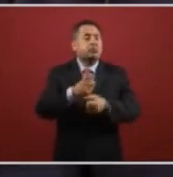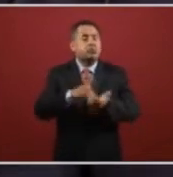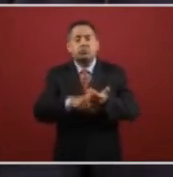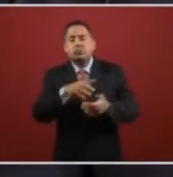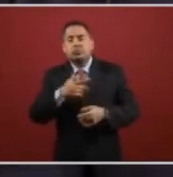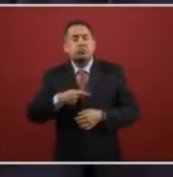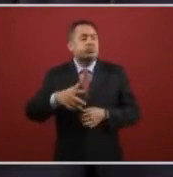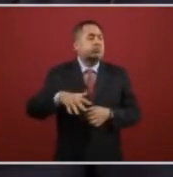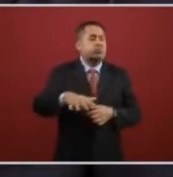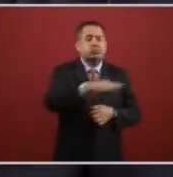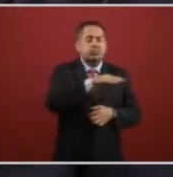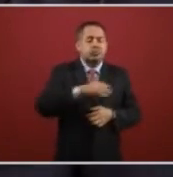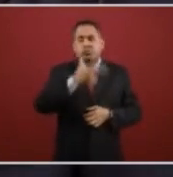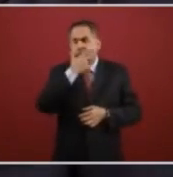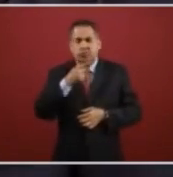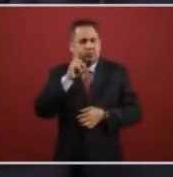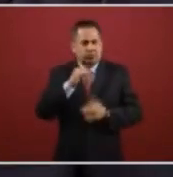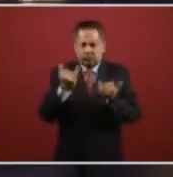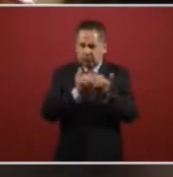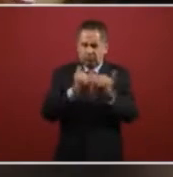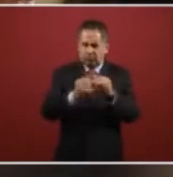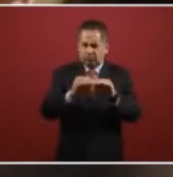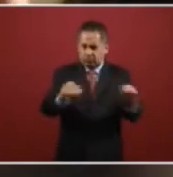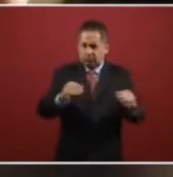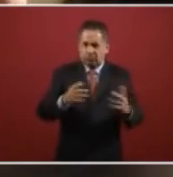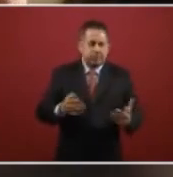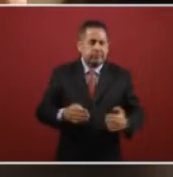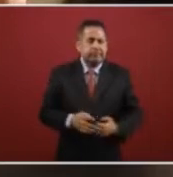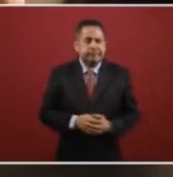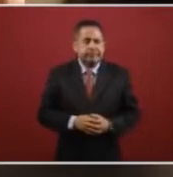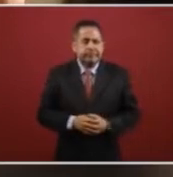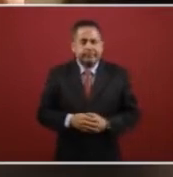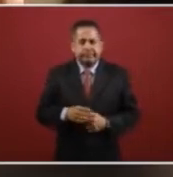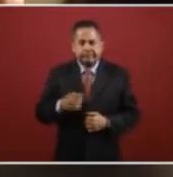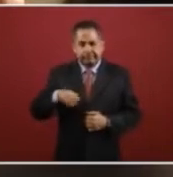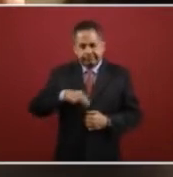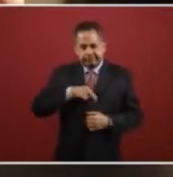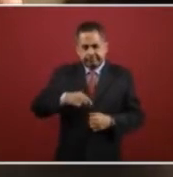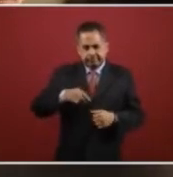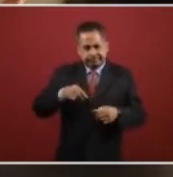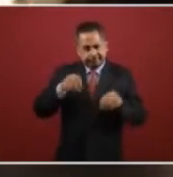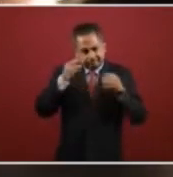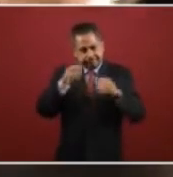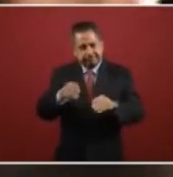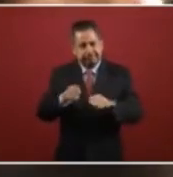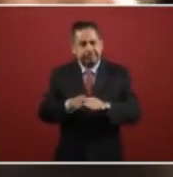topic, to guarantee the safety of men and women.